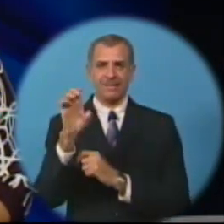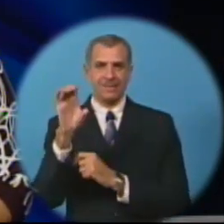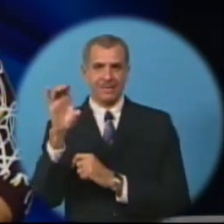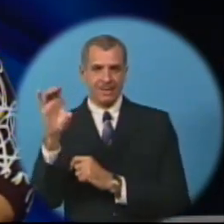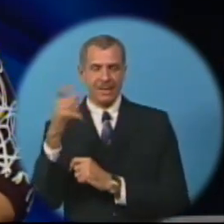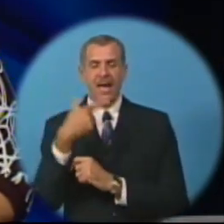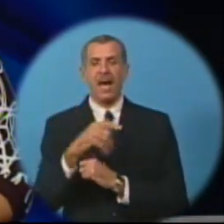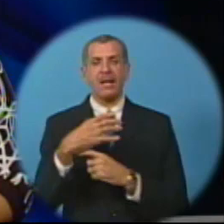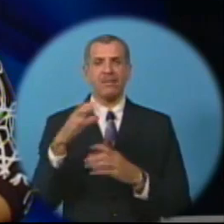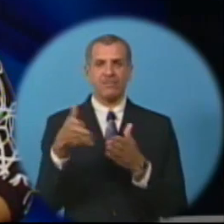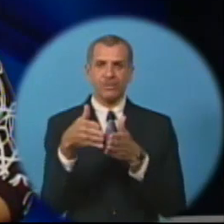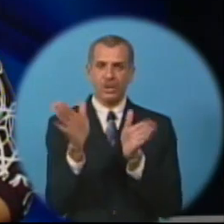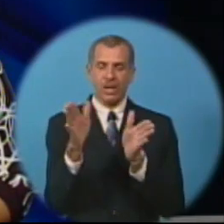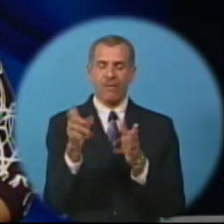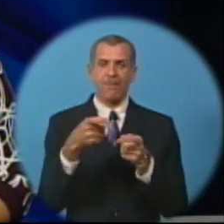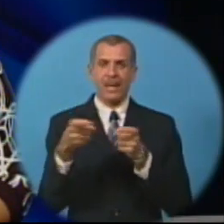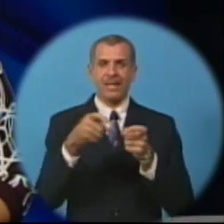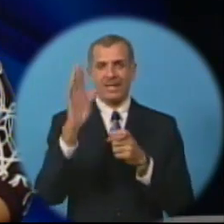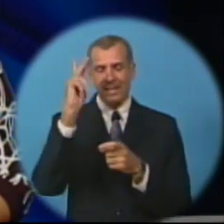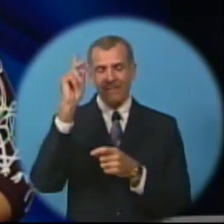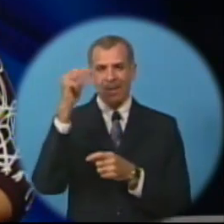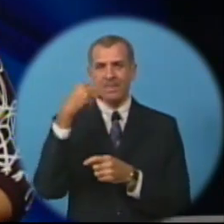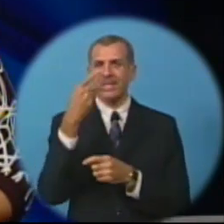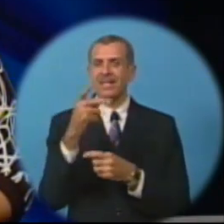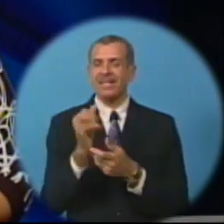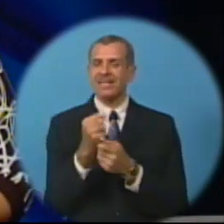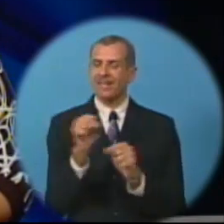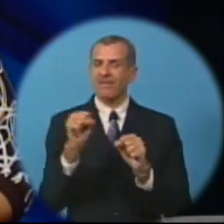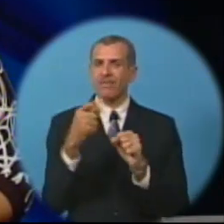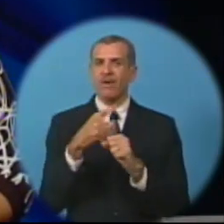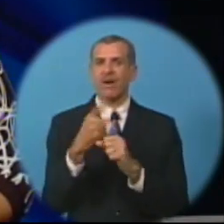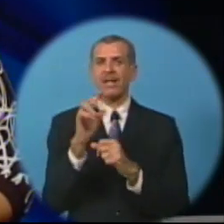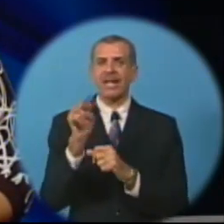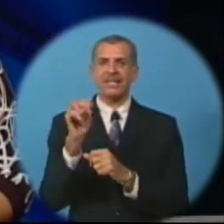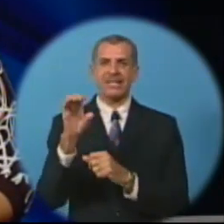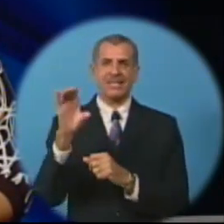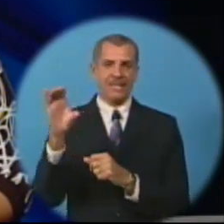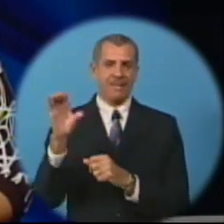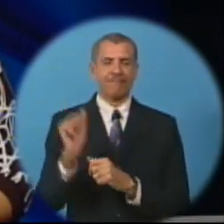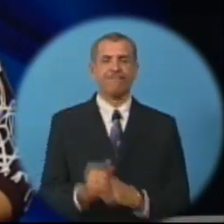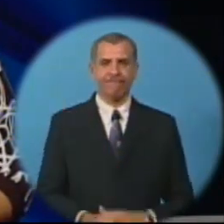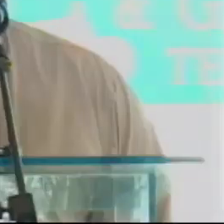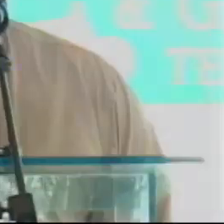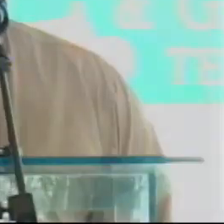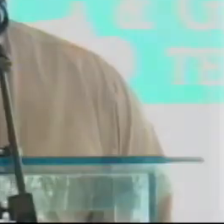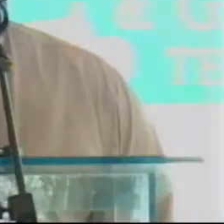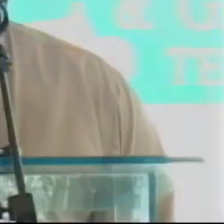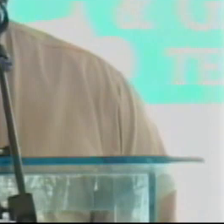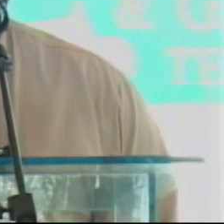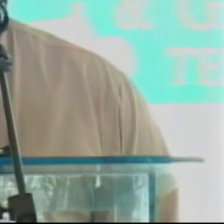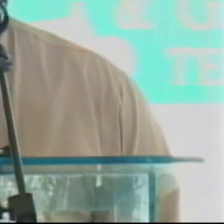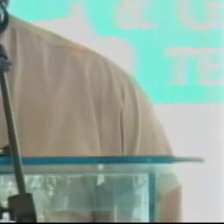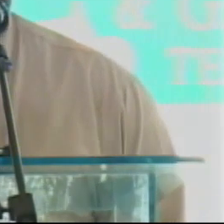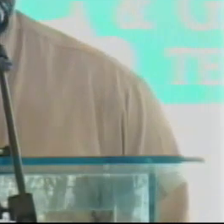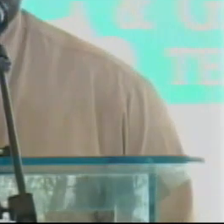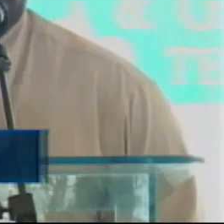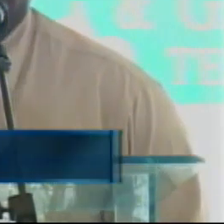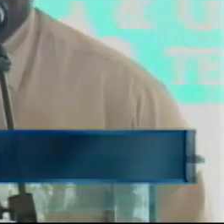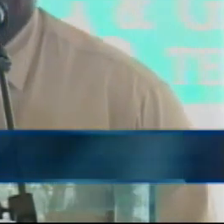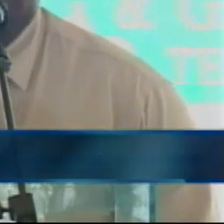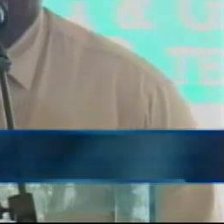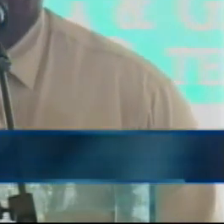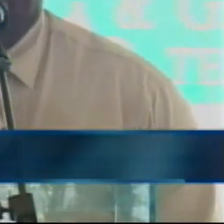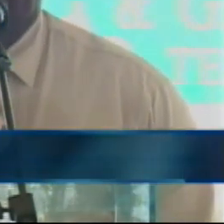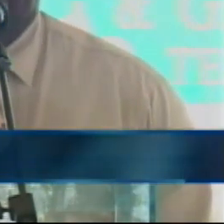General Manager Keith Neblett said this is a safety measure taken by the NCC. We have a kind of pilot project going on with